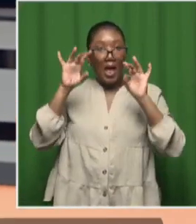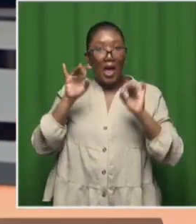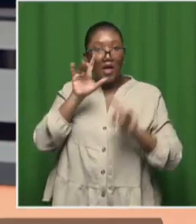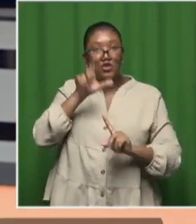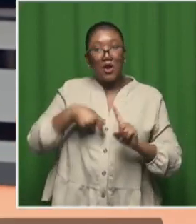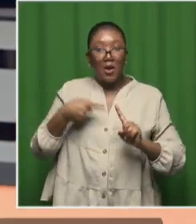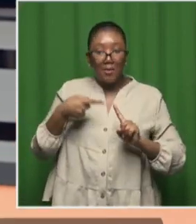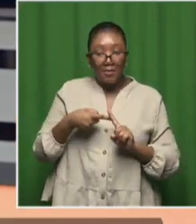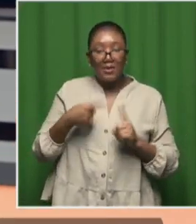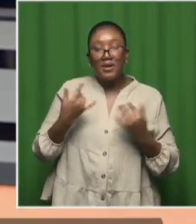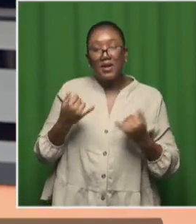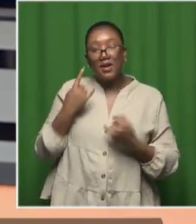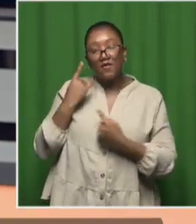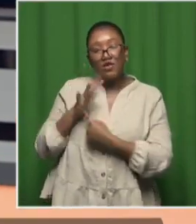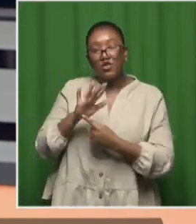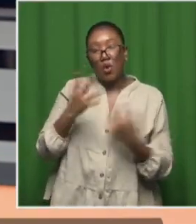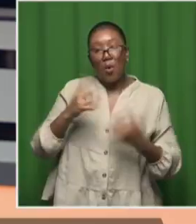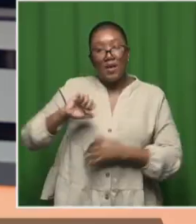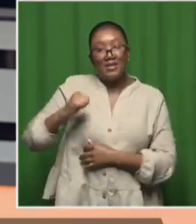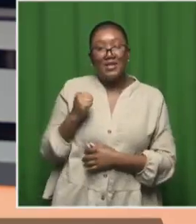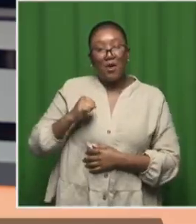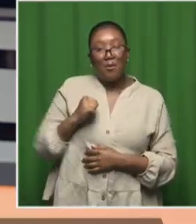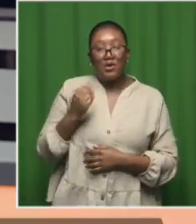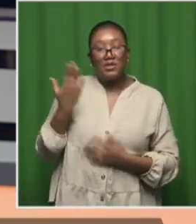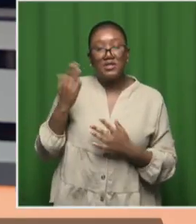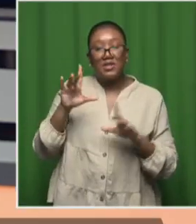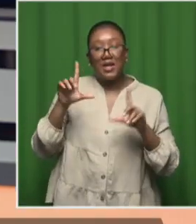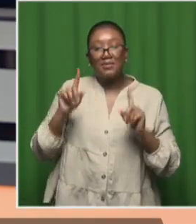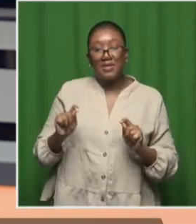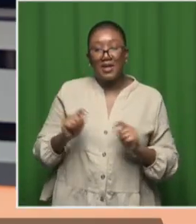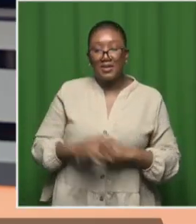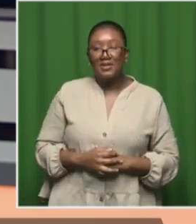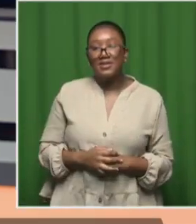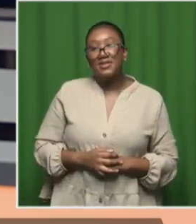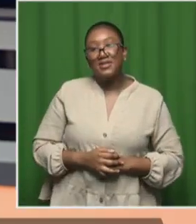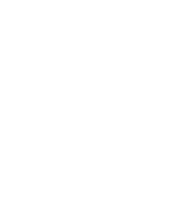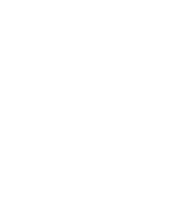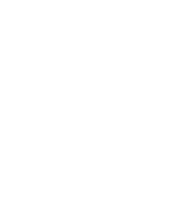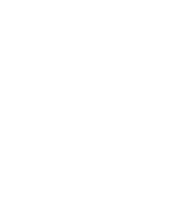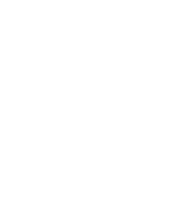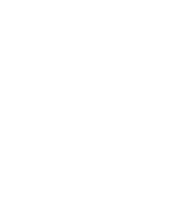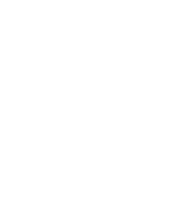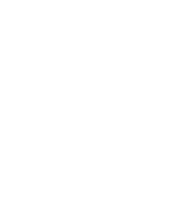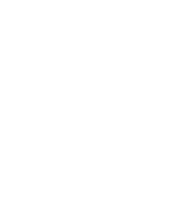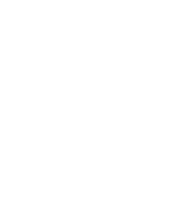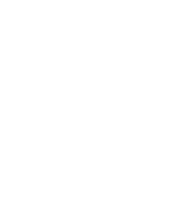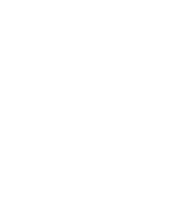showcasing in Stellenbosch. It's actually on exhibit until January.